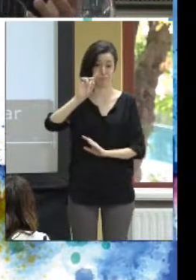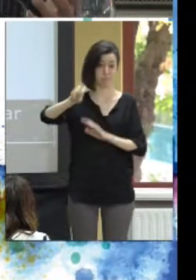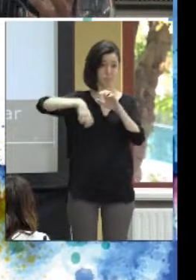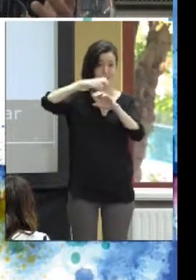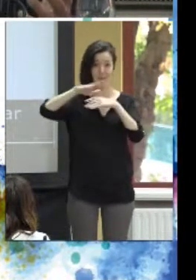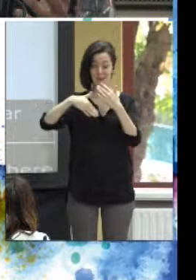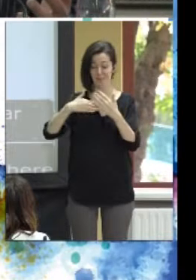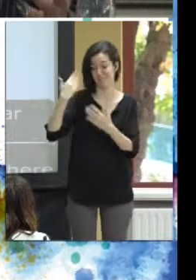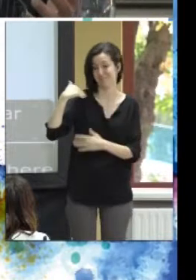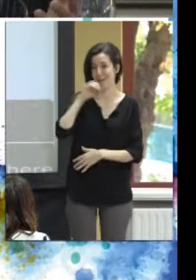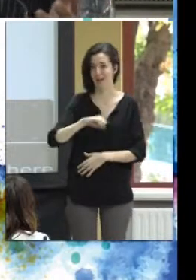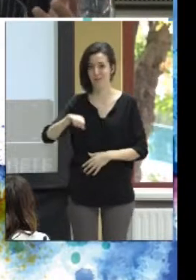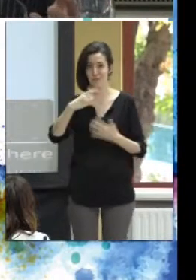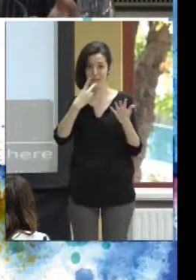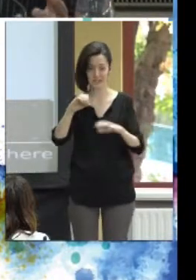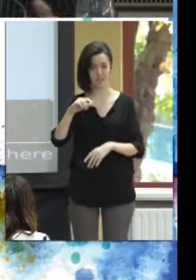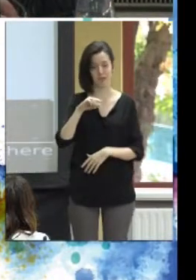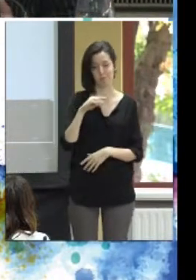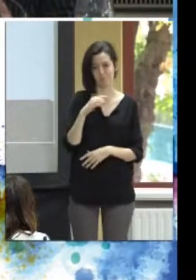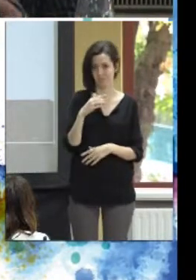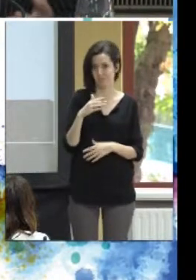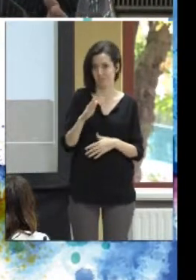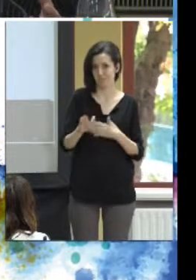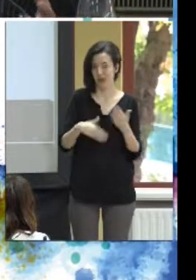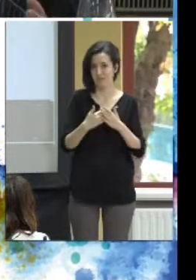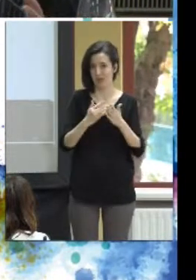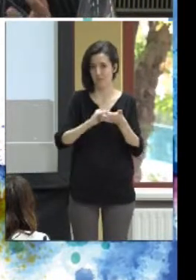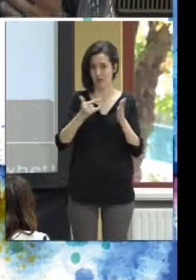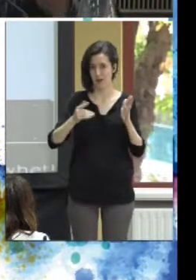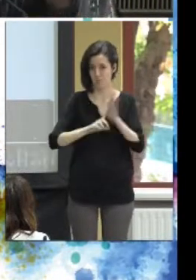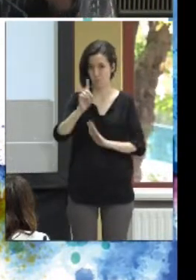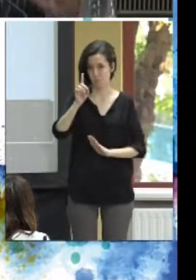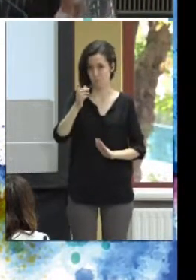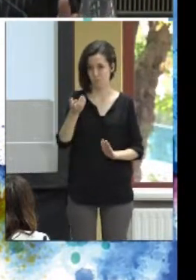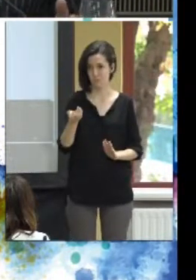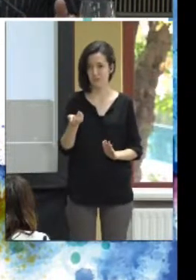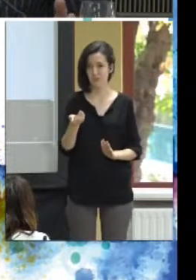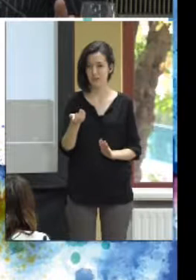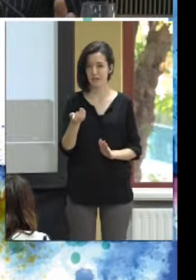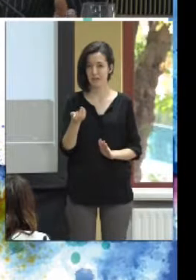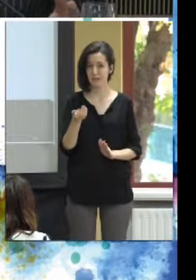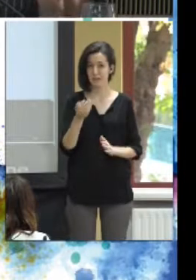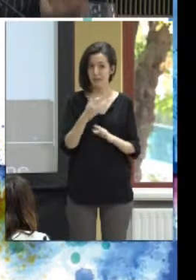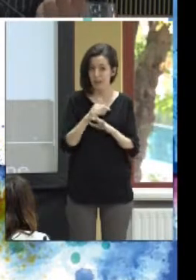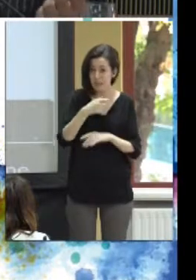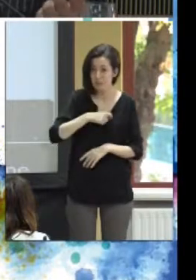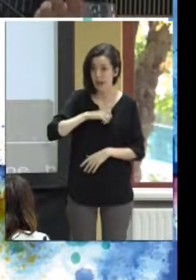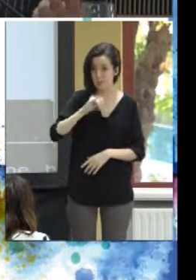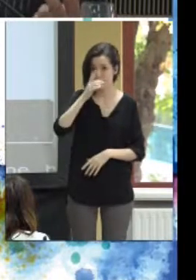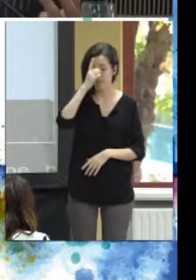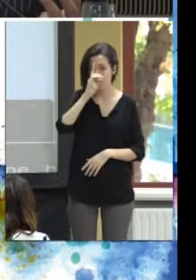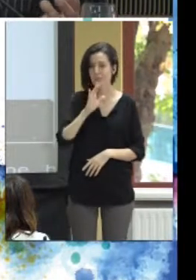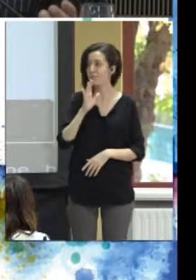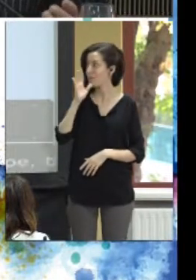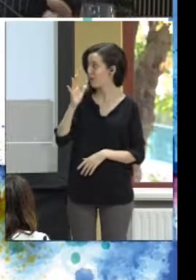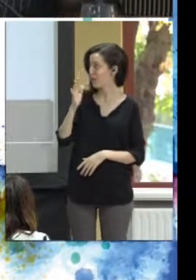don't know whether you have that game in Spain as well or in Europe. But when little children have their birthday party, they get blindfolded.